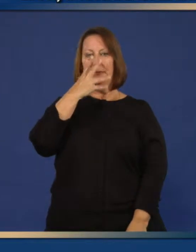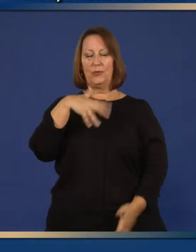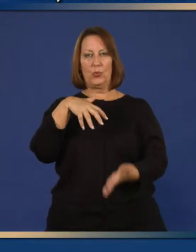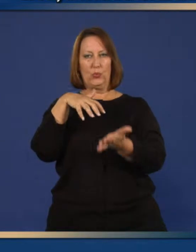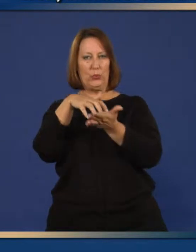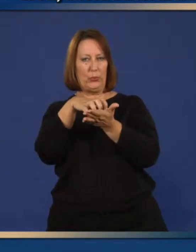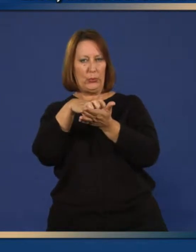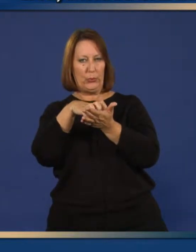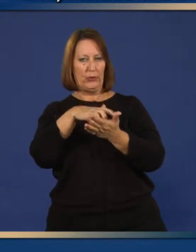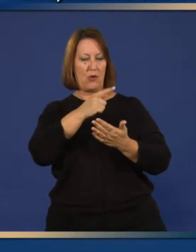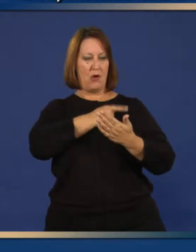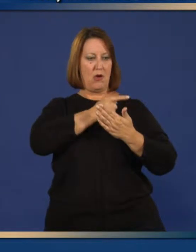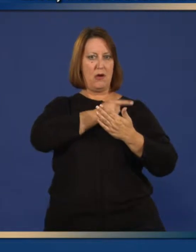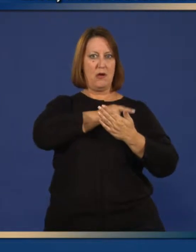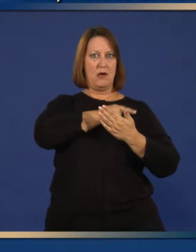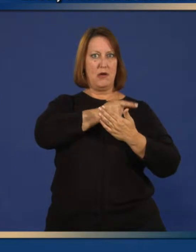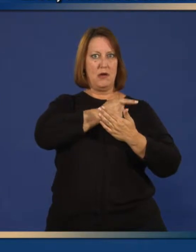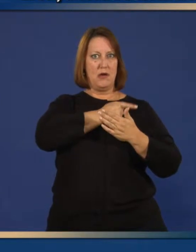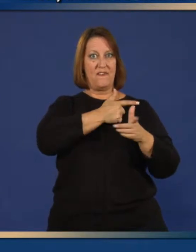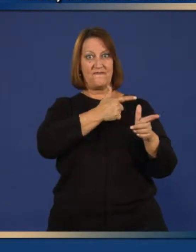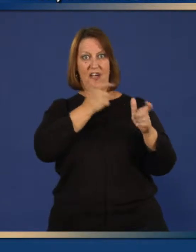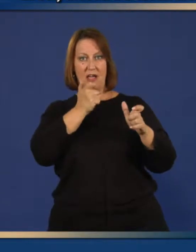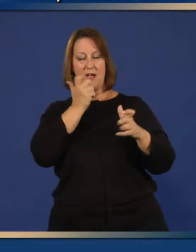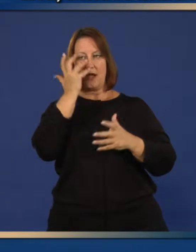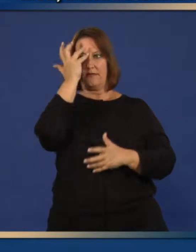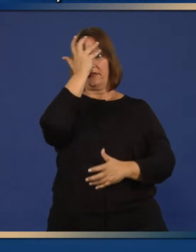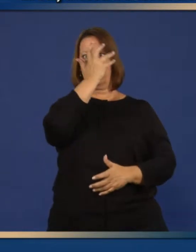fast heartbeat, or dizziness.